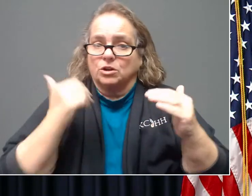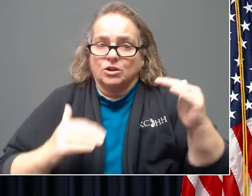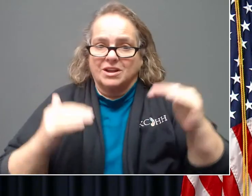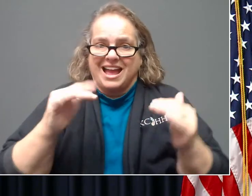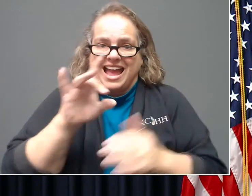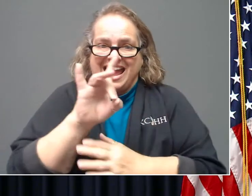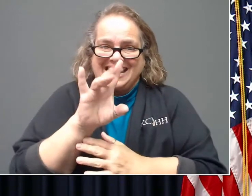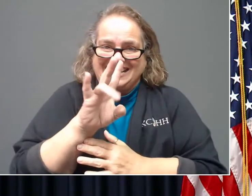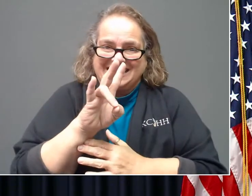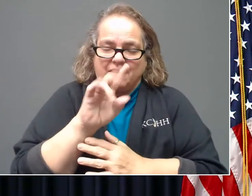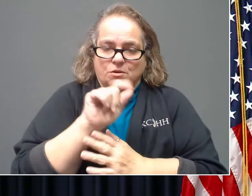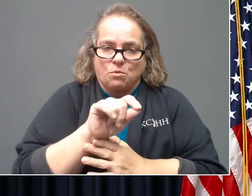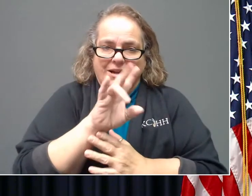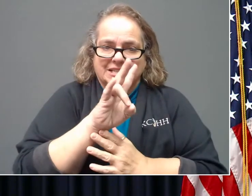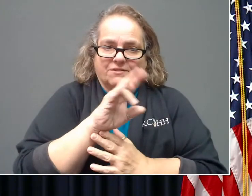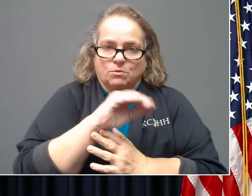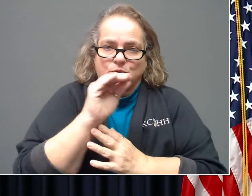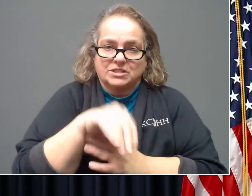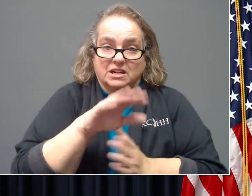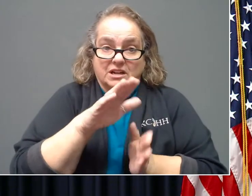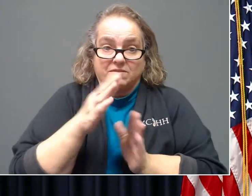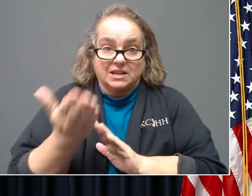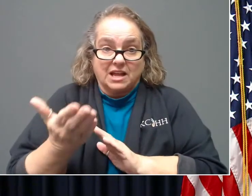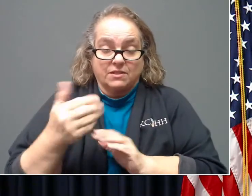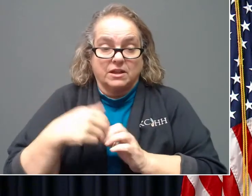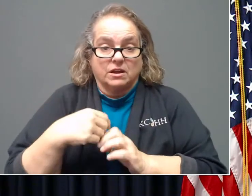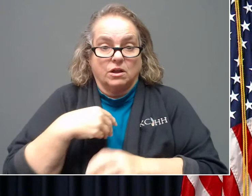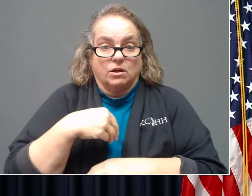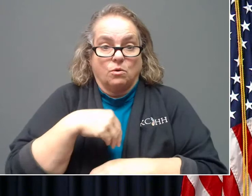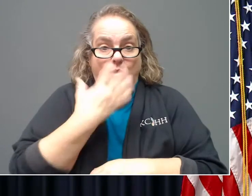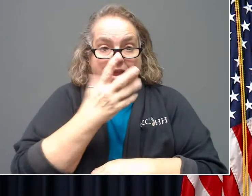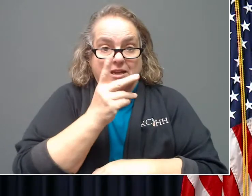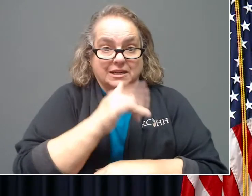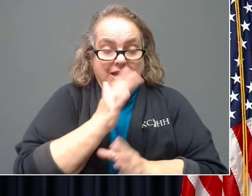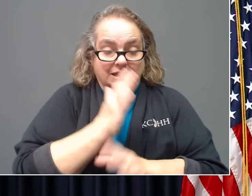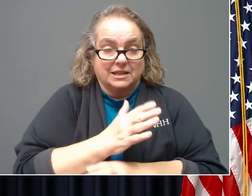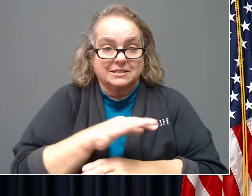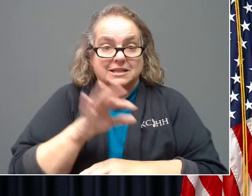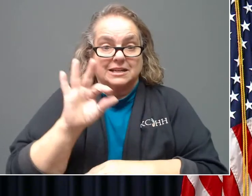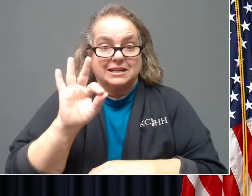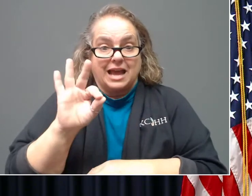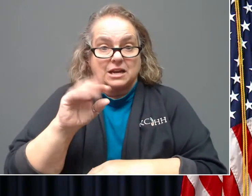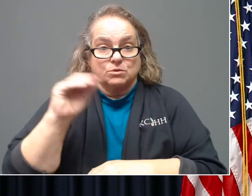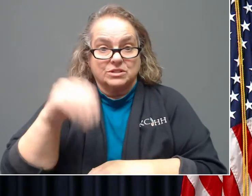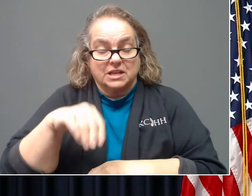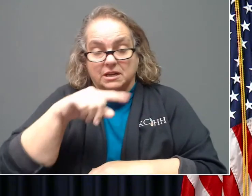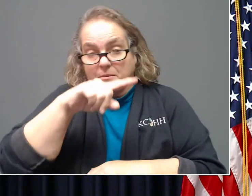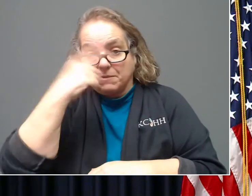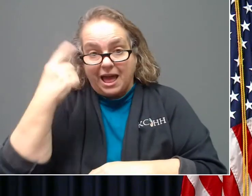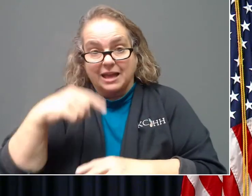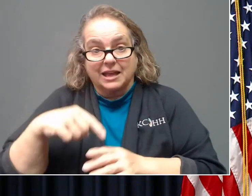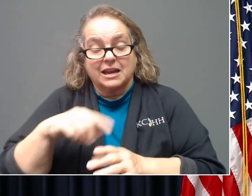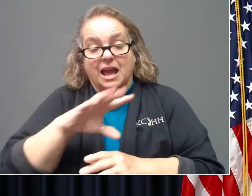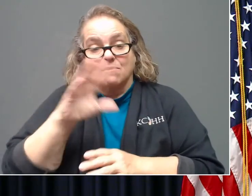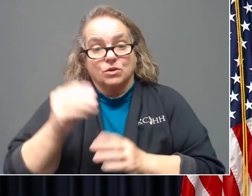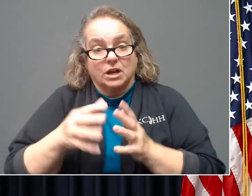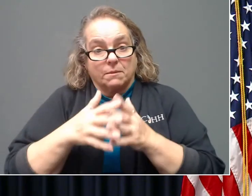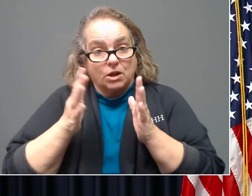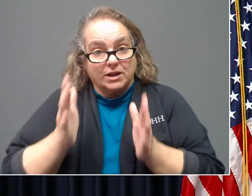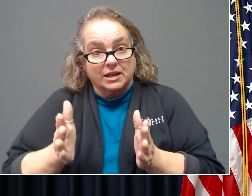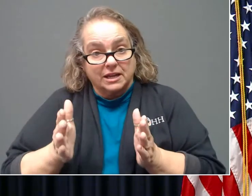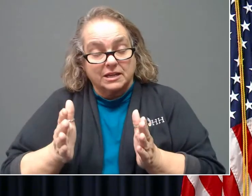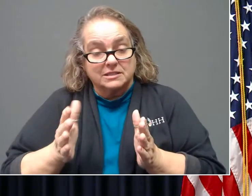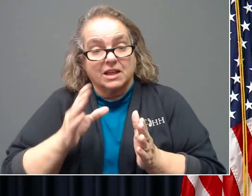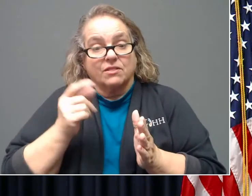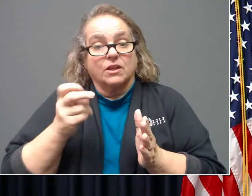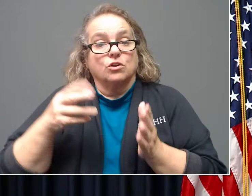87.7% of deaths in white Kentuckians, 9% in Black or African American Kentuckians, and then the rest